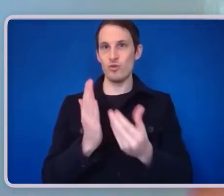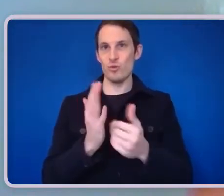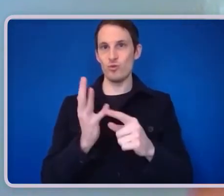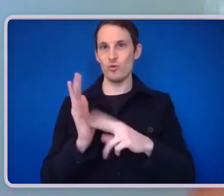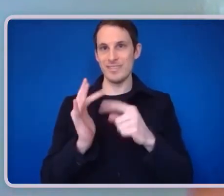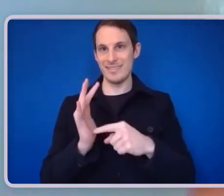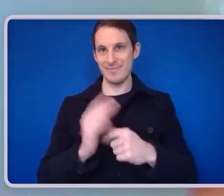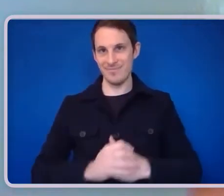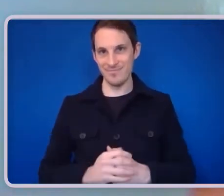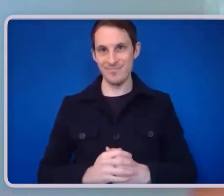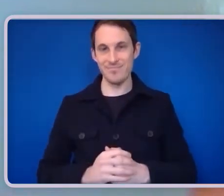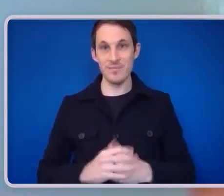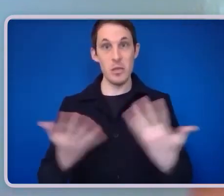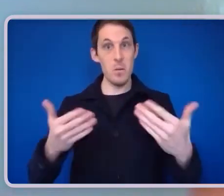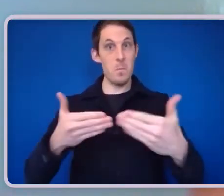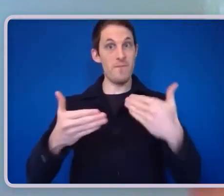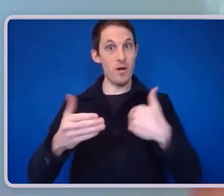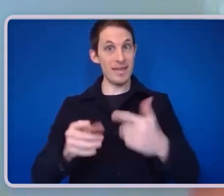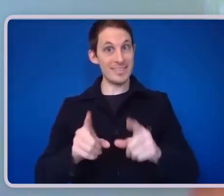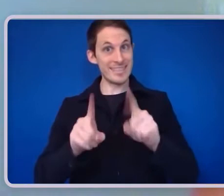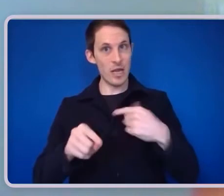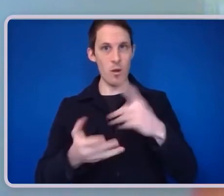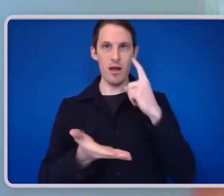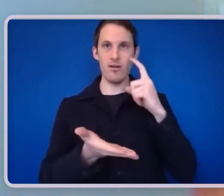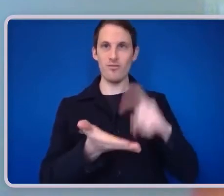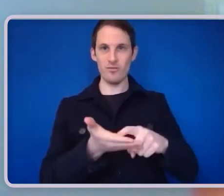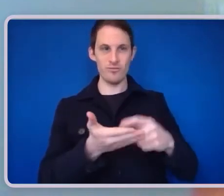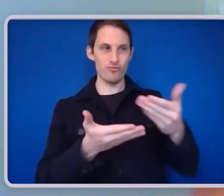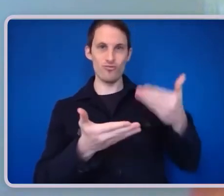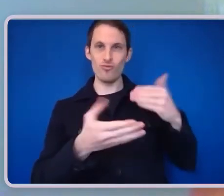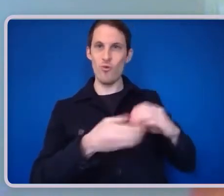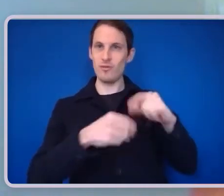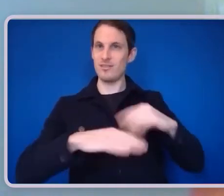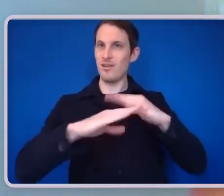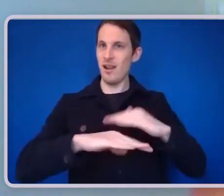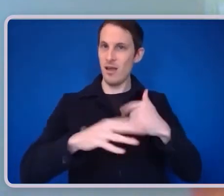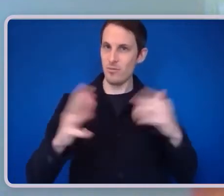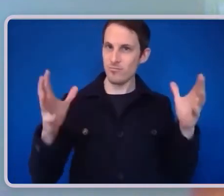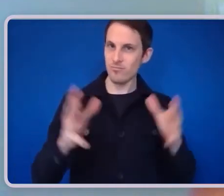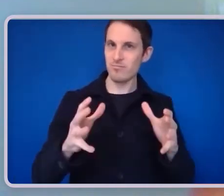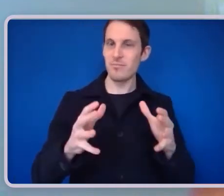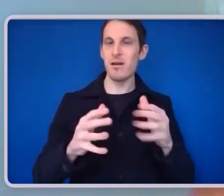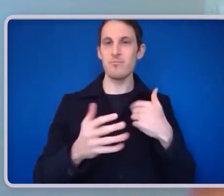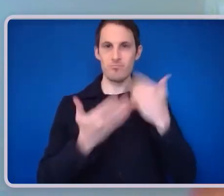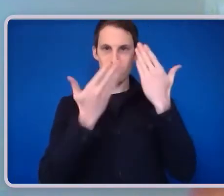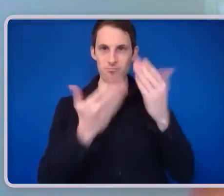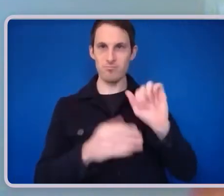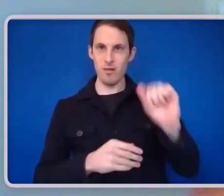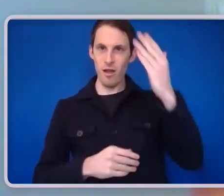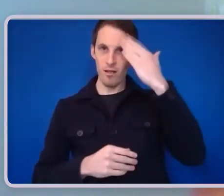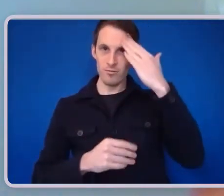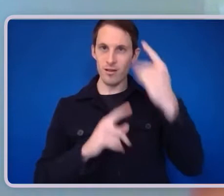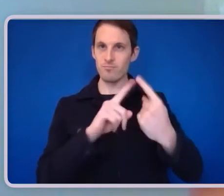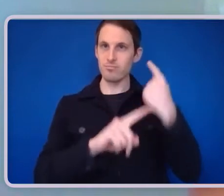Before I begin, I would like to acknowledge the traditional owners of the land on which we met and pay my respect to their elders, past, present,